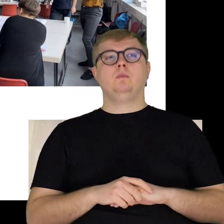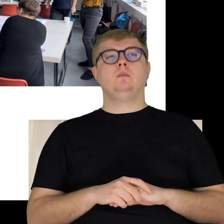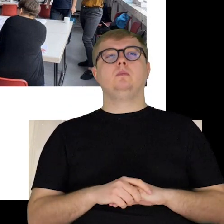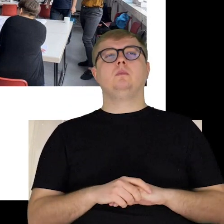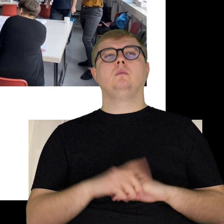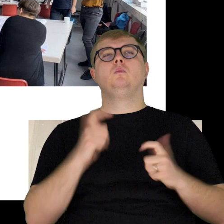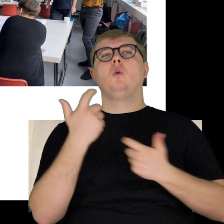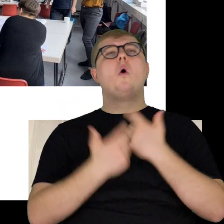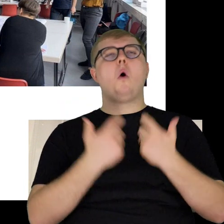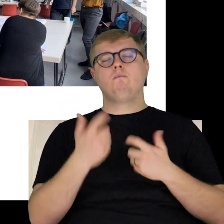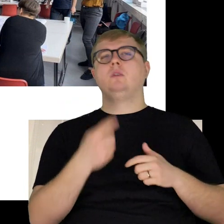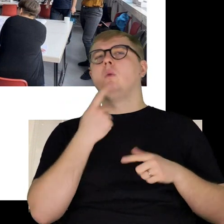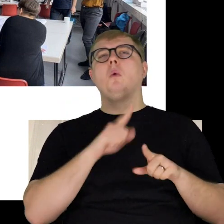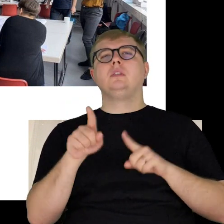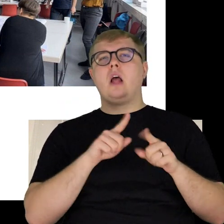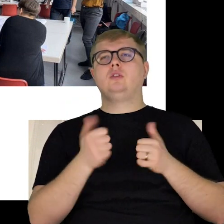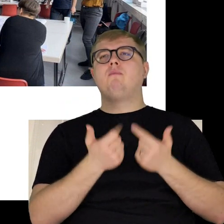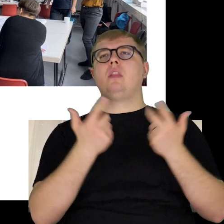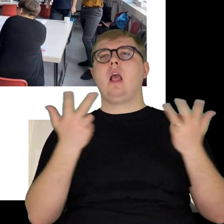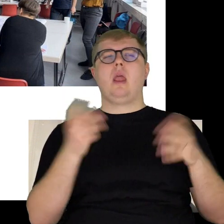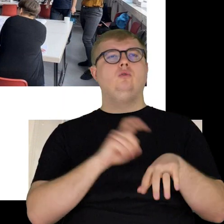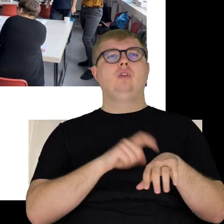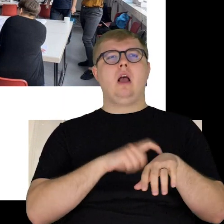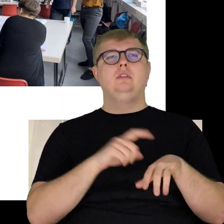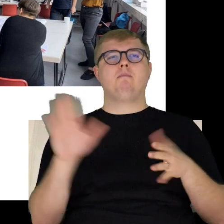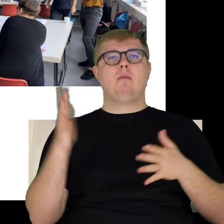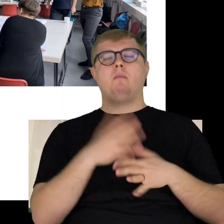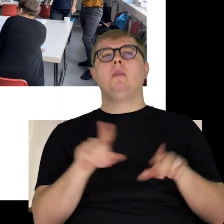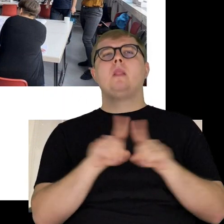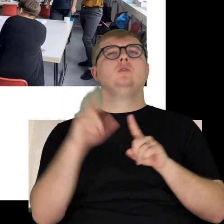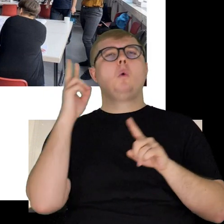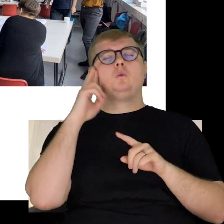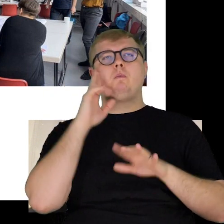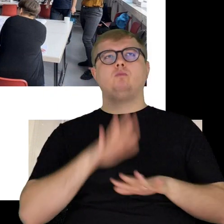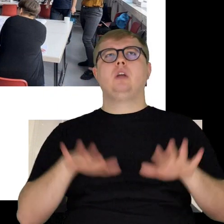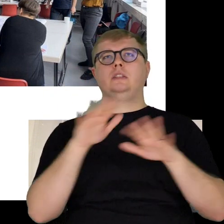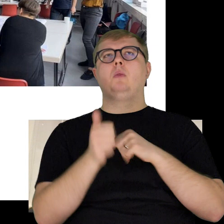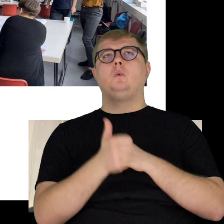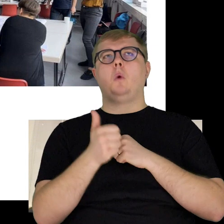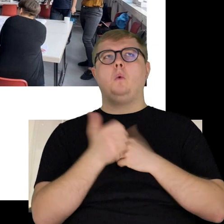does it mean to think time multiple in order to understand the space.